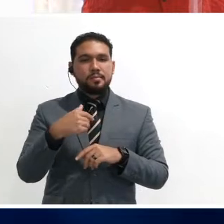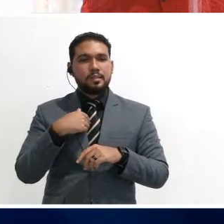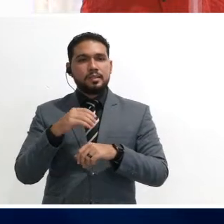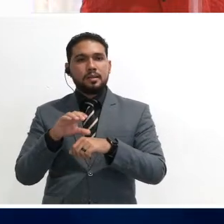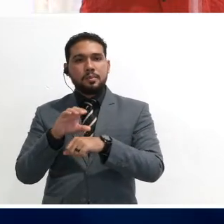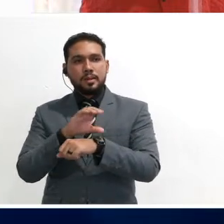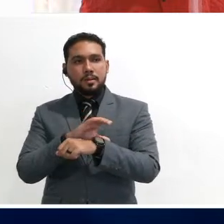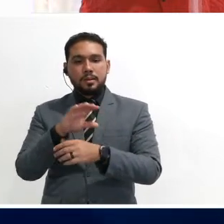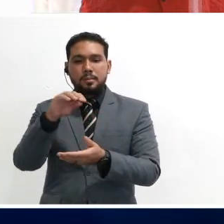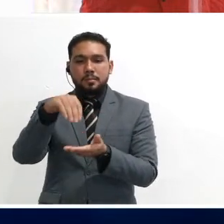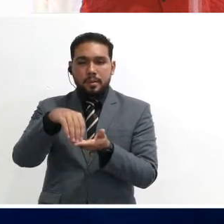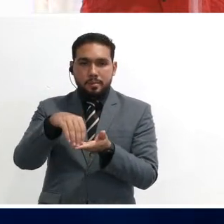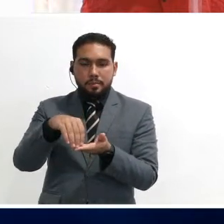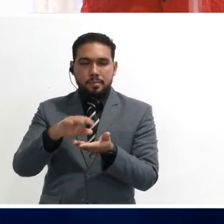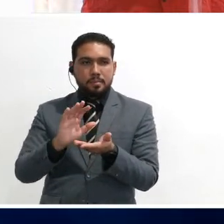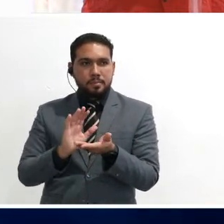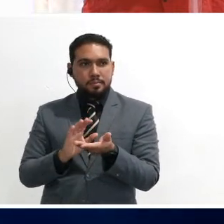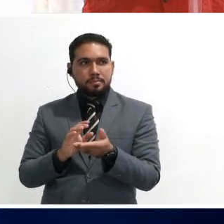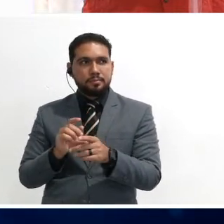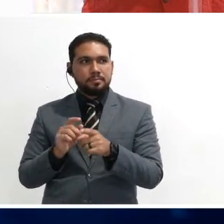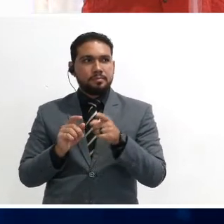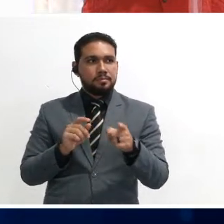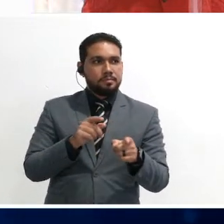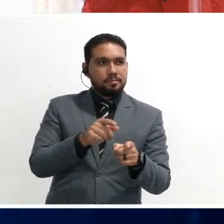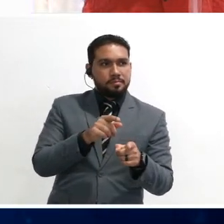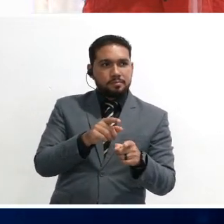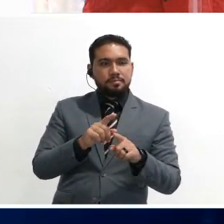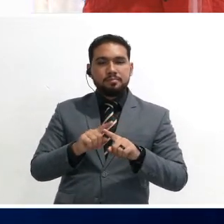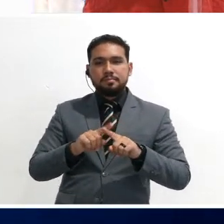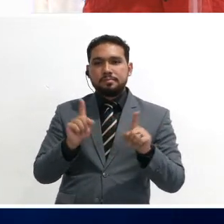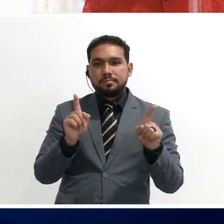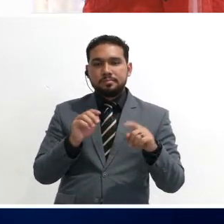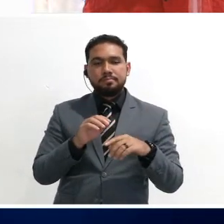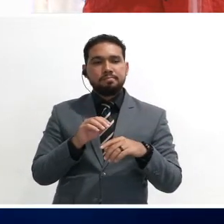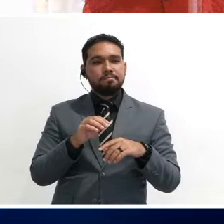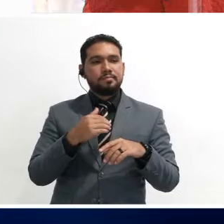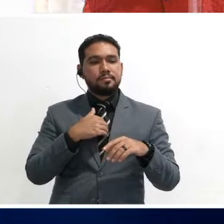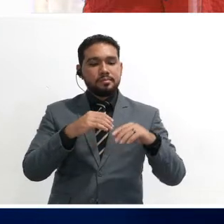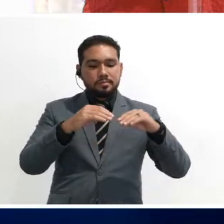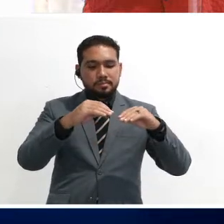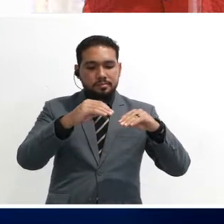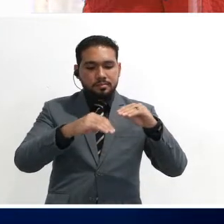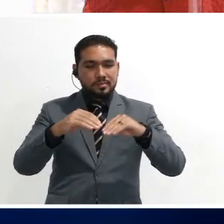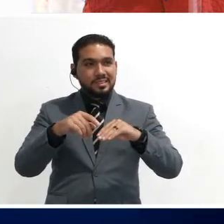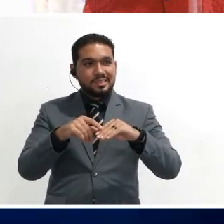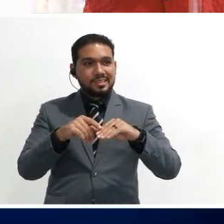package on package format, so memory on top and the processor below.